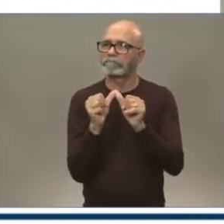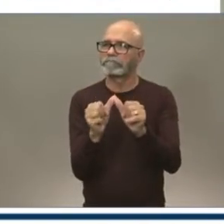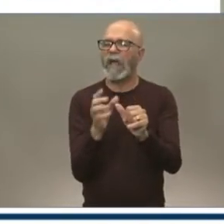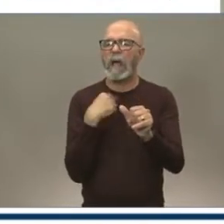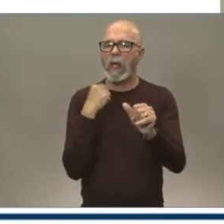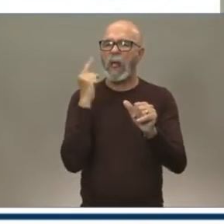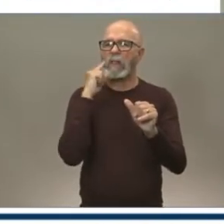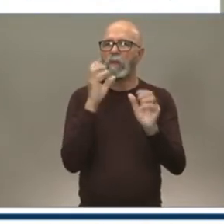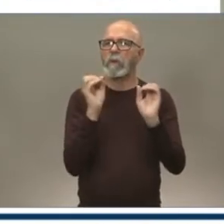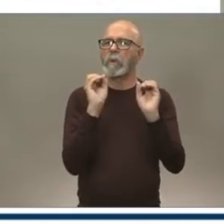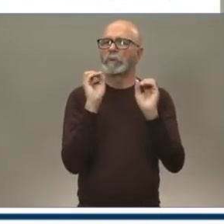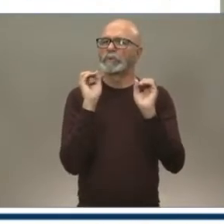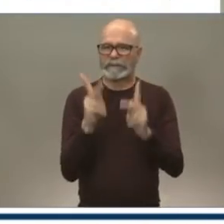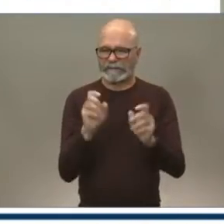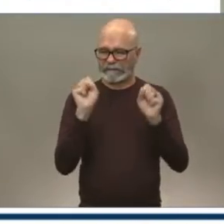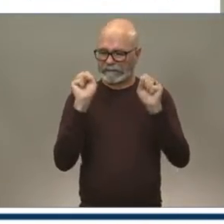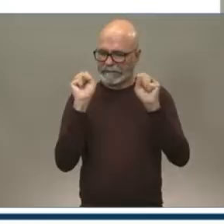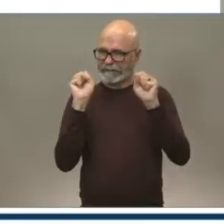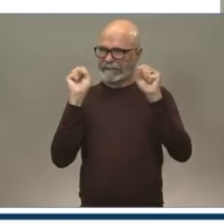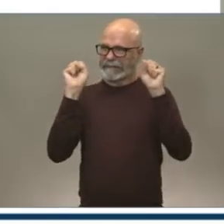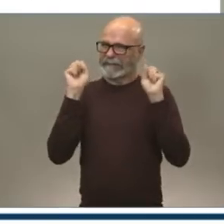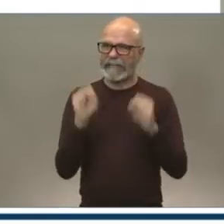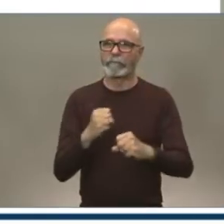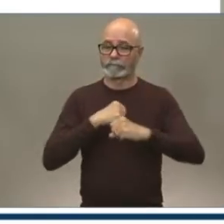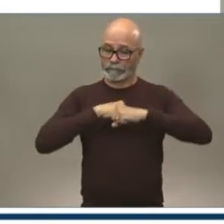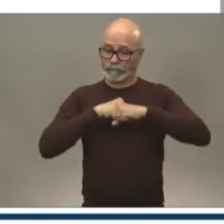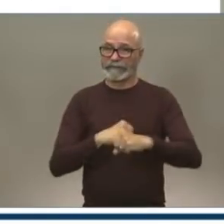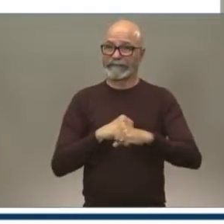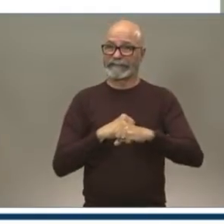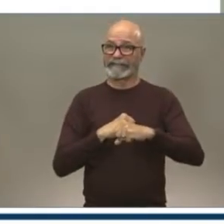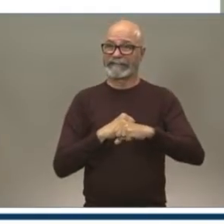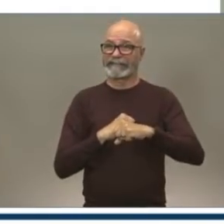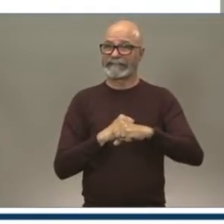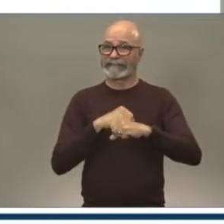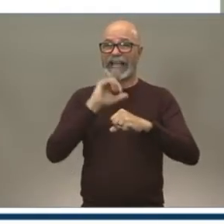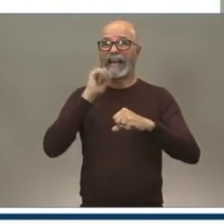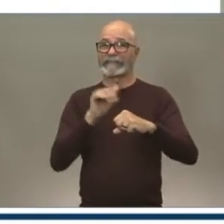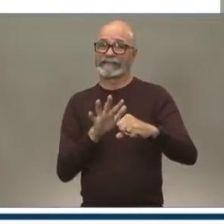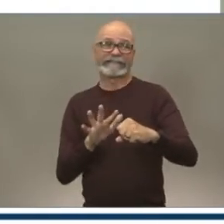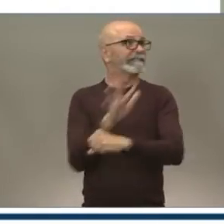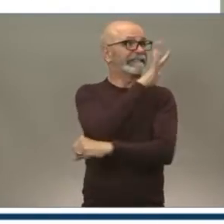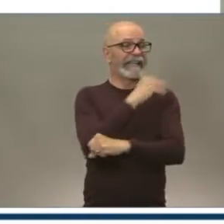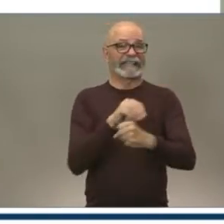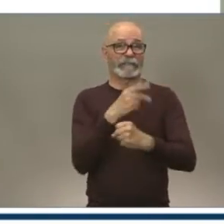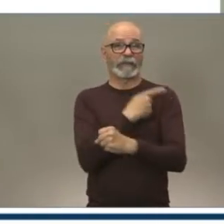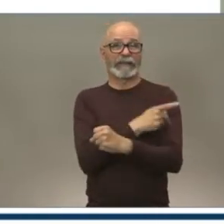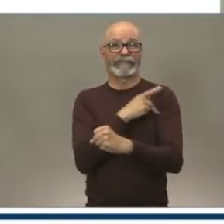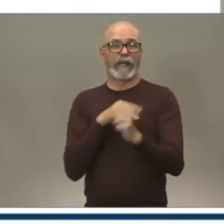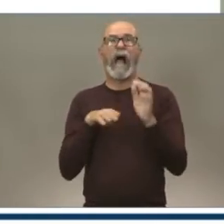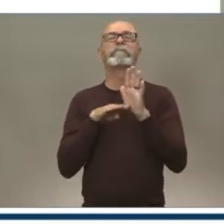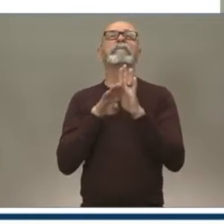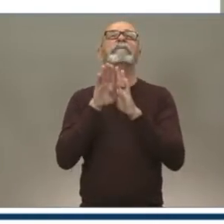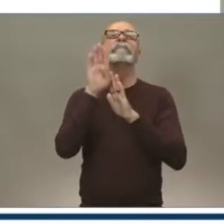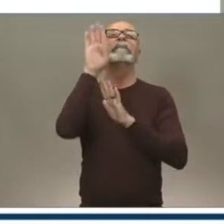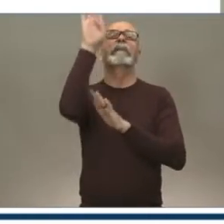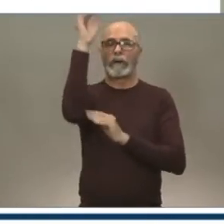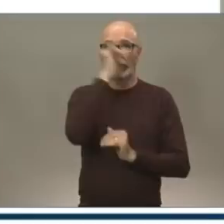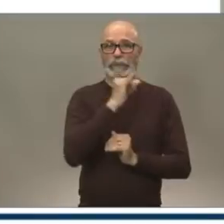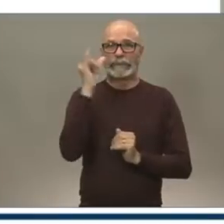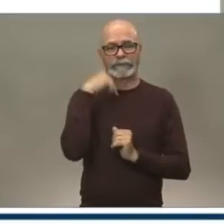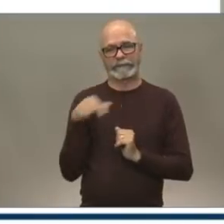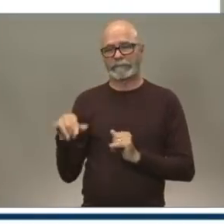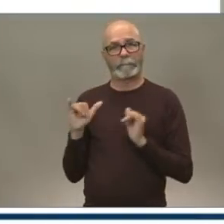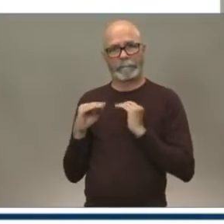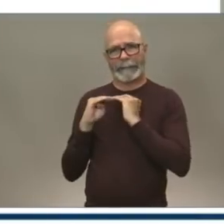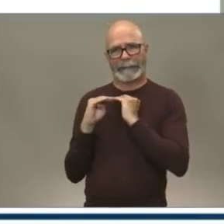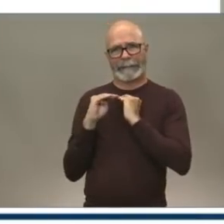prevent the type of wave that you're seeing in other provinces. Continues to be cautiously optimistic, especially when I